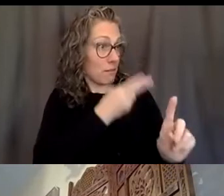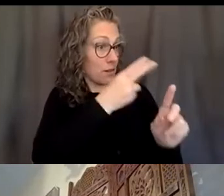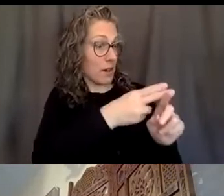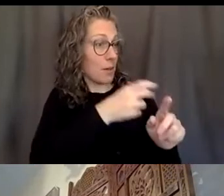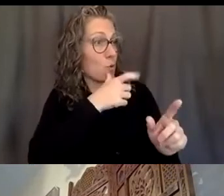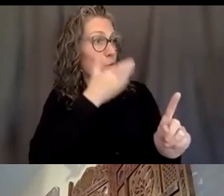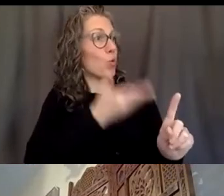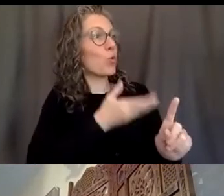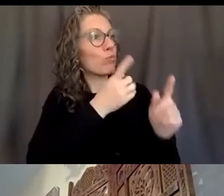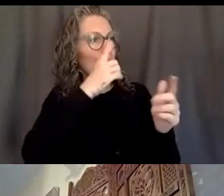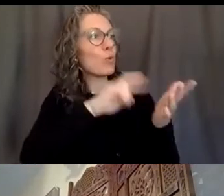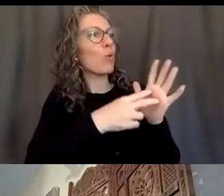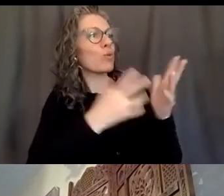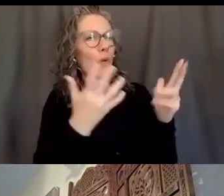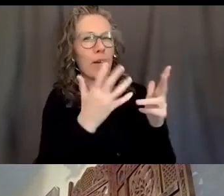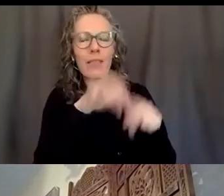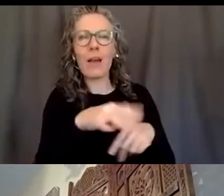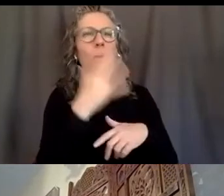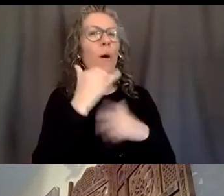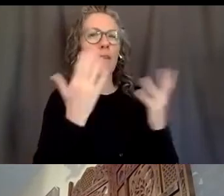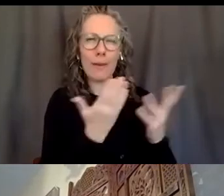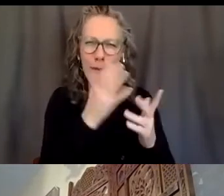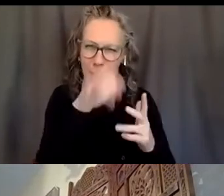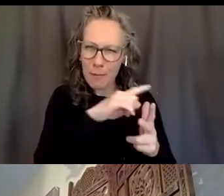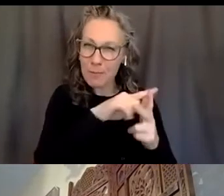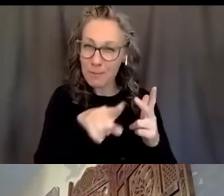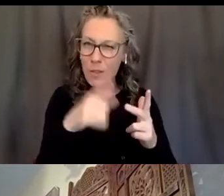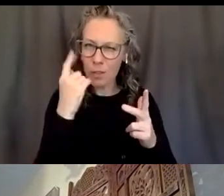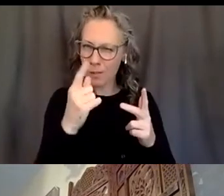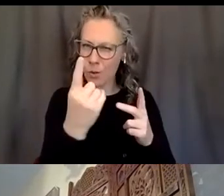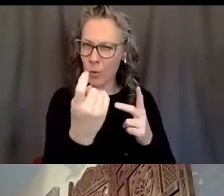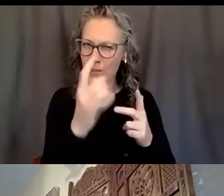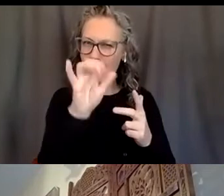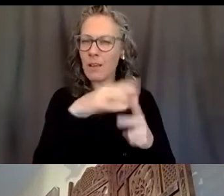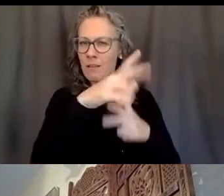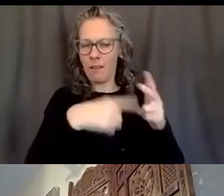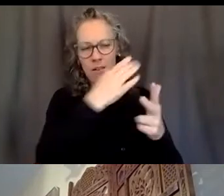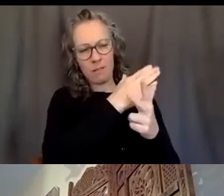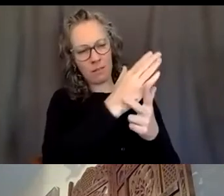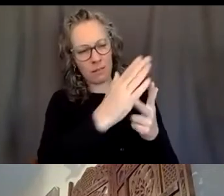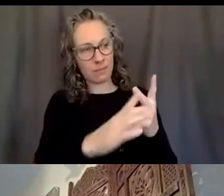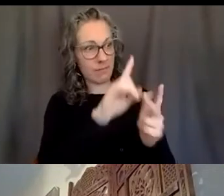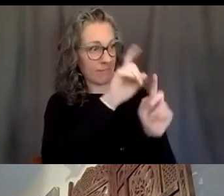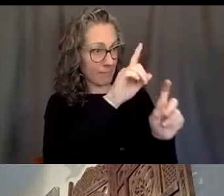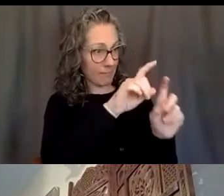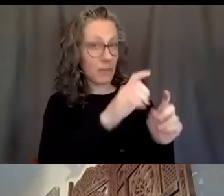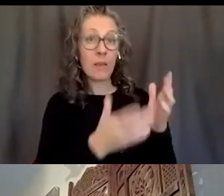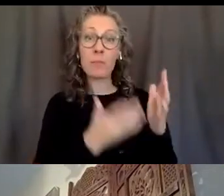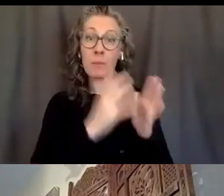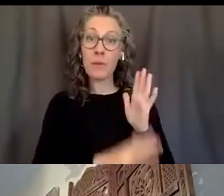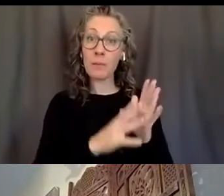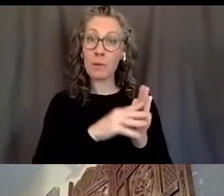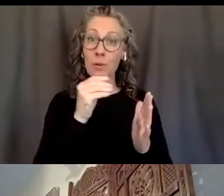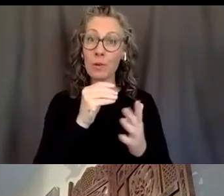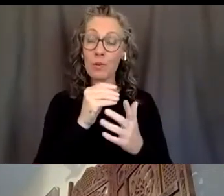know, why are you here? If you do that, you may very well find out